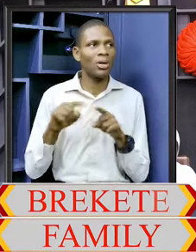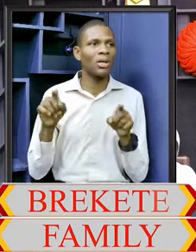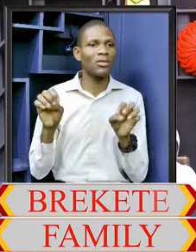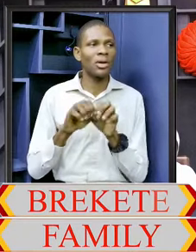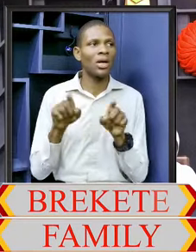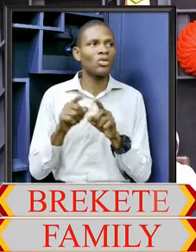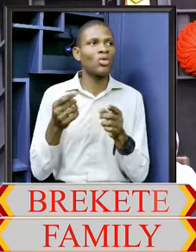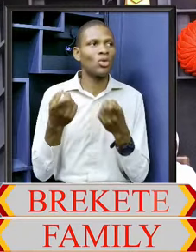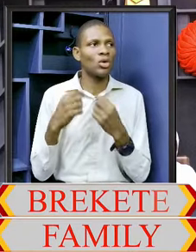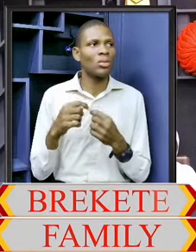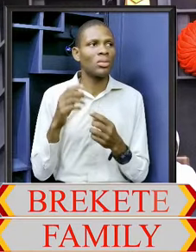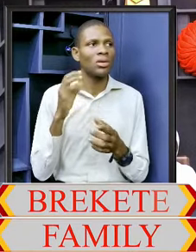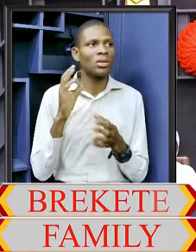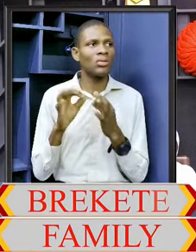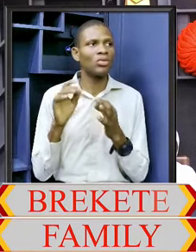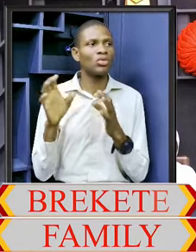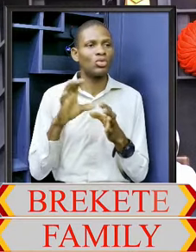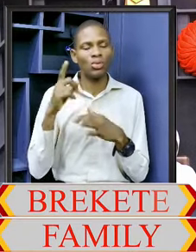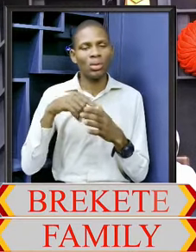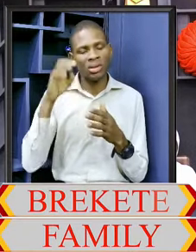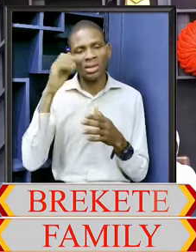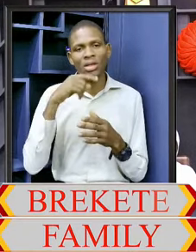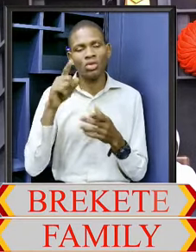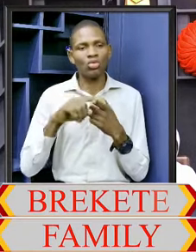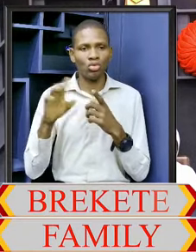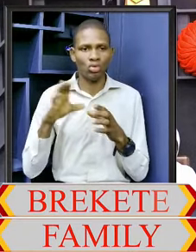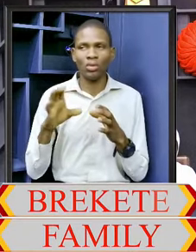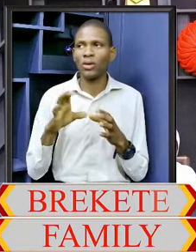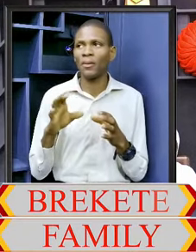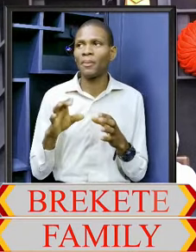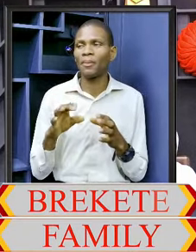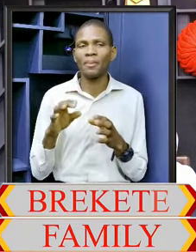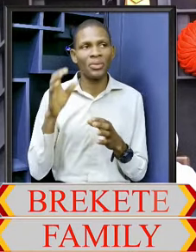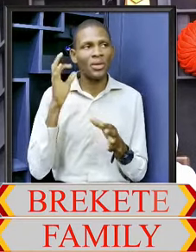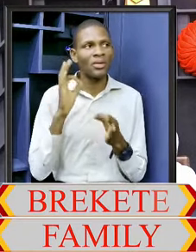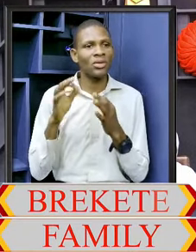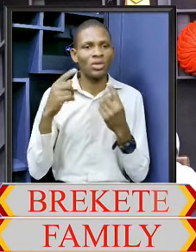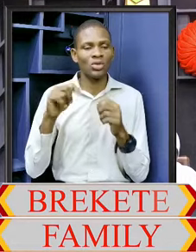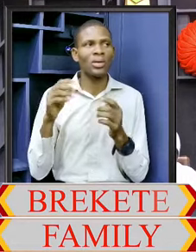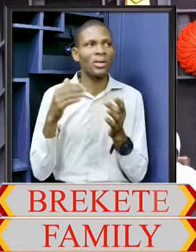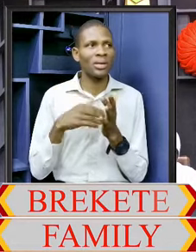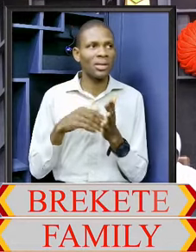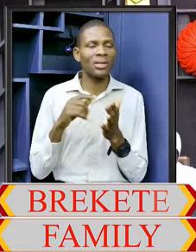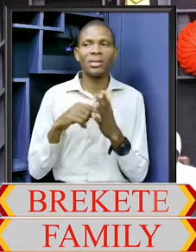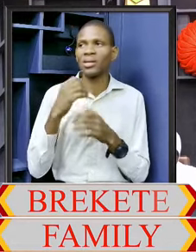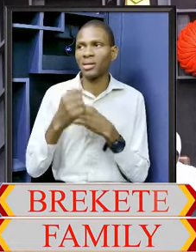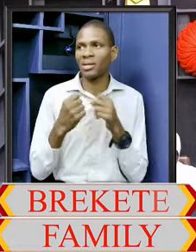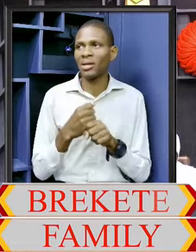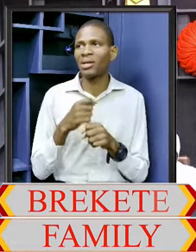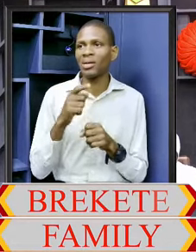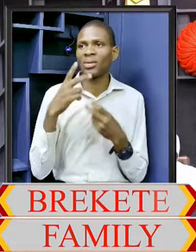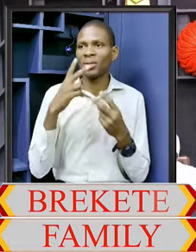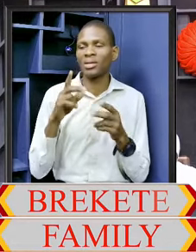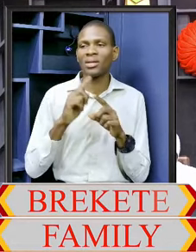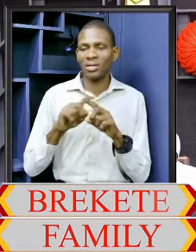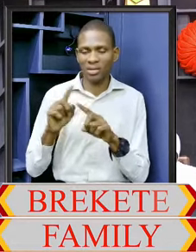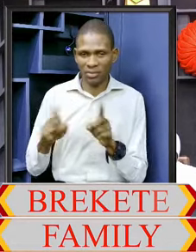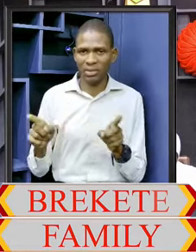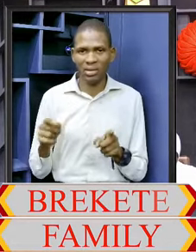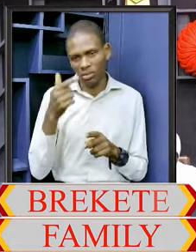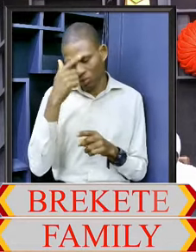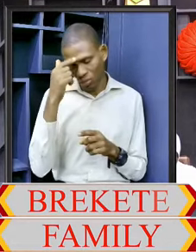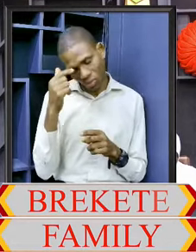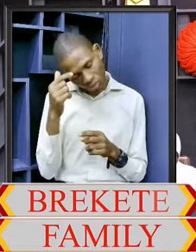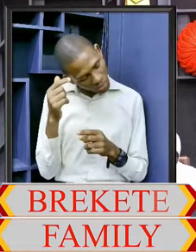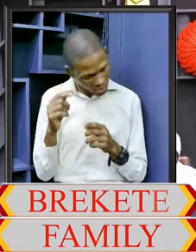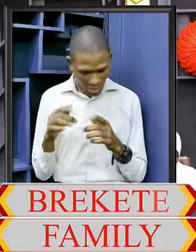come, yes, sir. I sure say if you do what he tell you to do, if you try again this year, you go see difference. Because